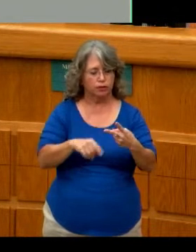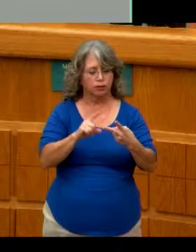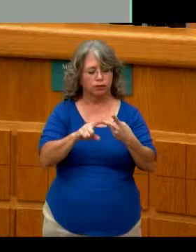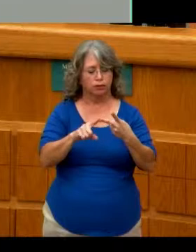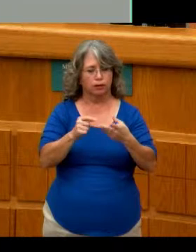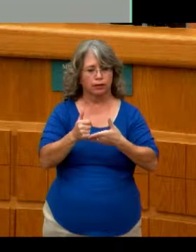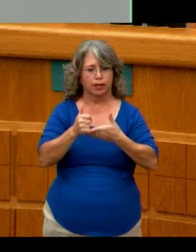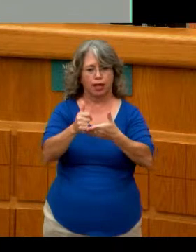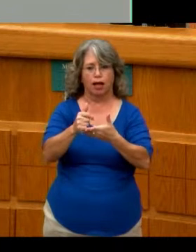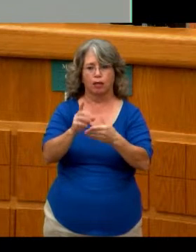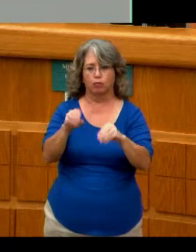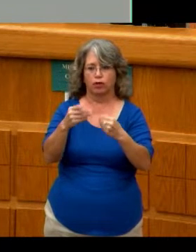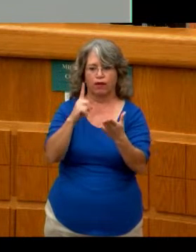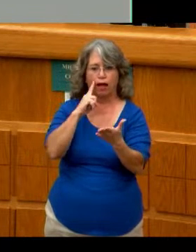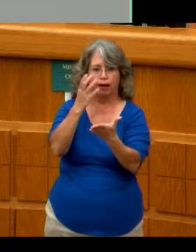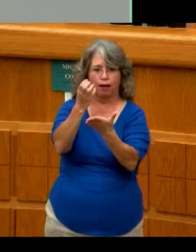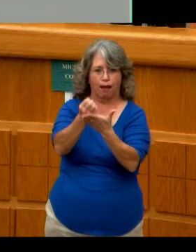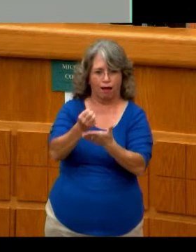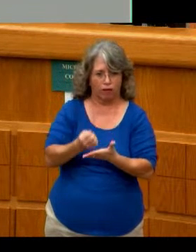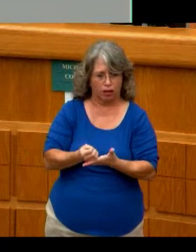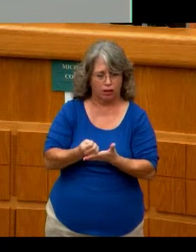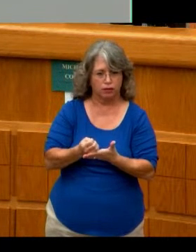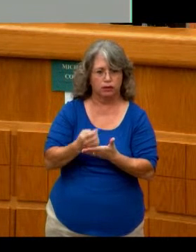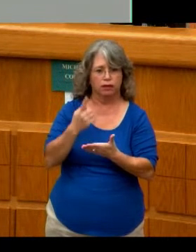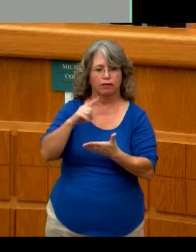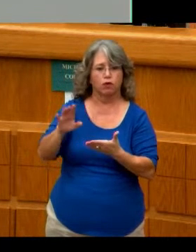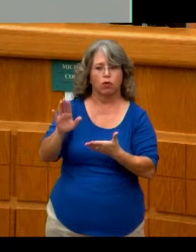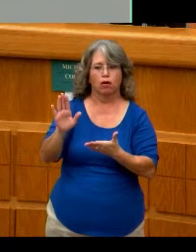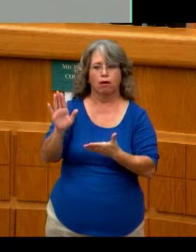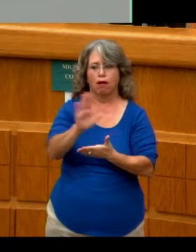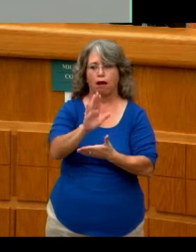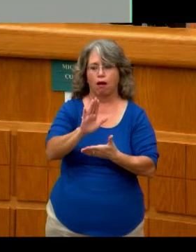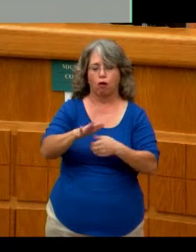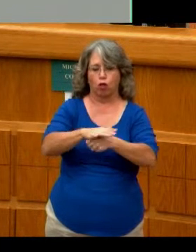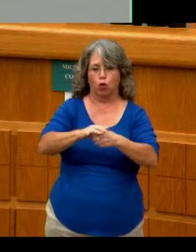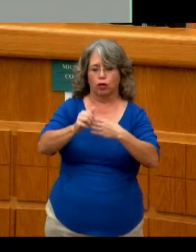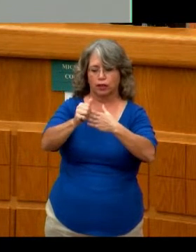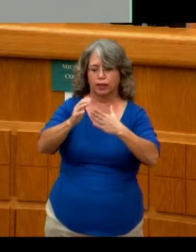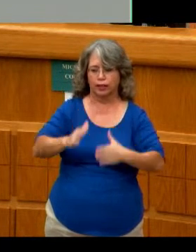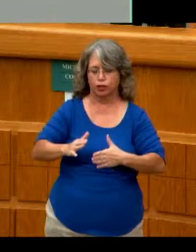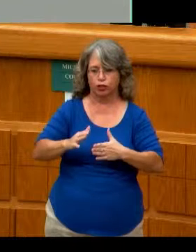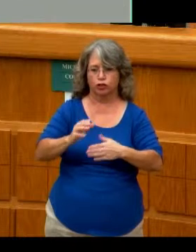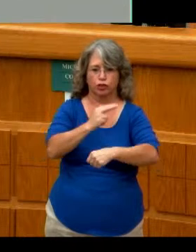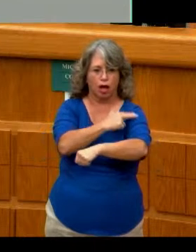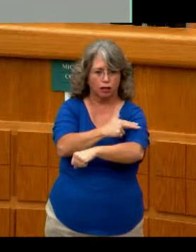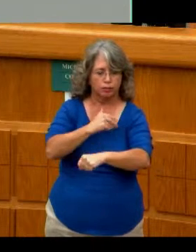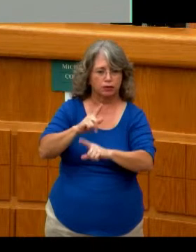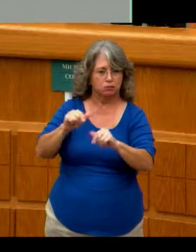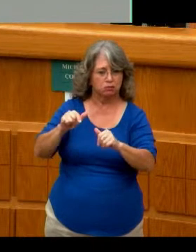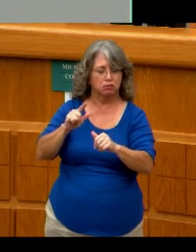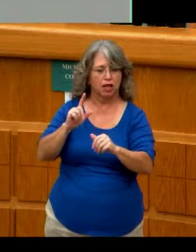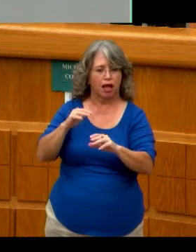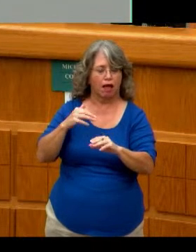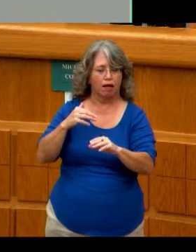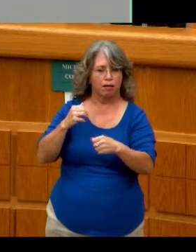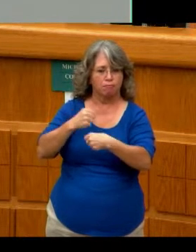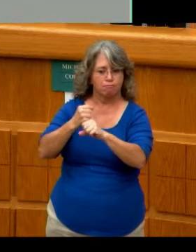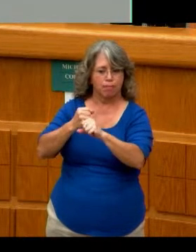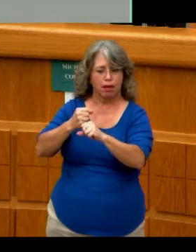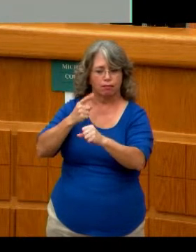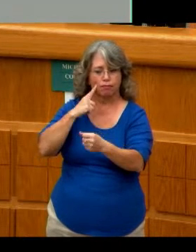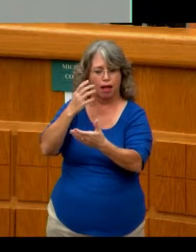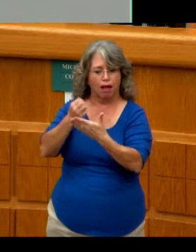taking place to combat the spread of COVID-19. And secondly, to help to enable evidence-based decision-making on the parts of our